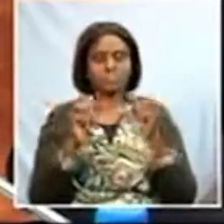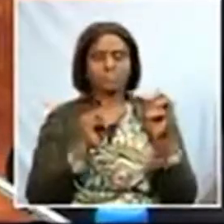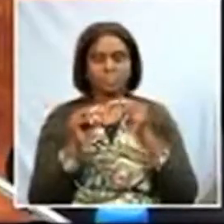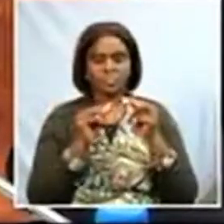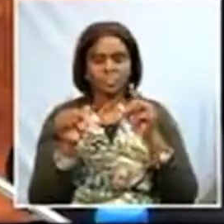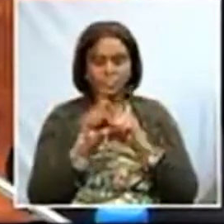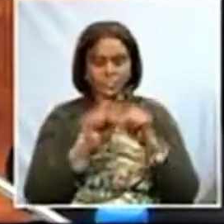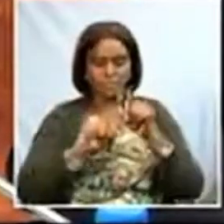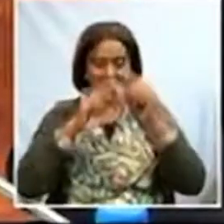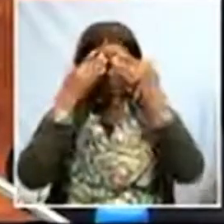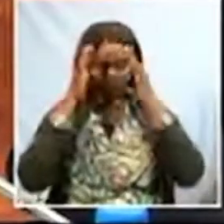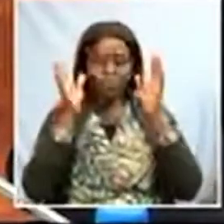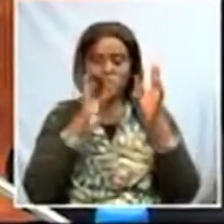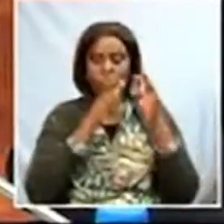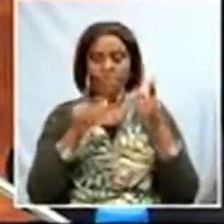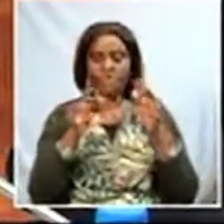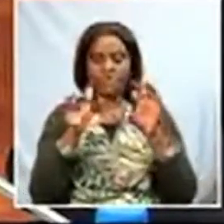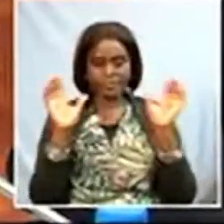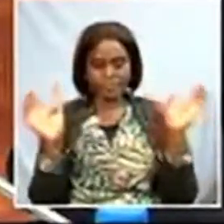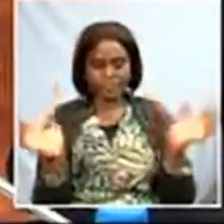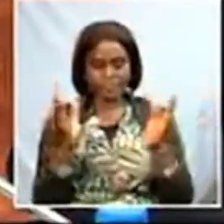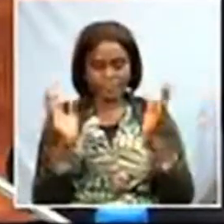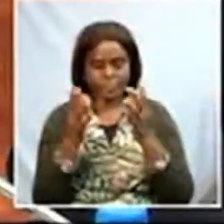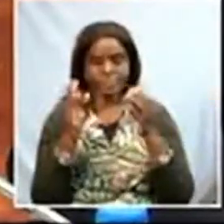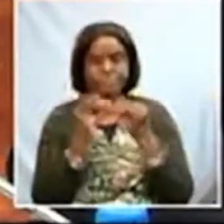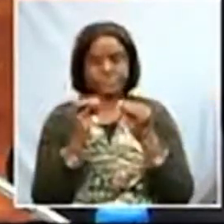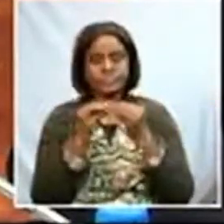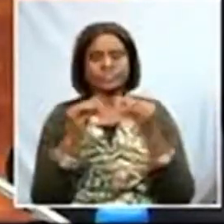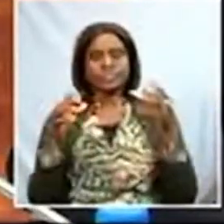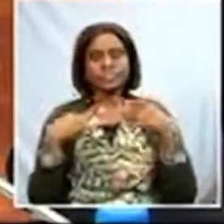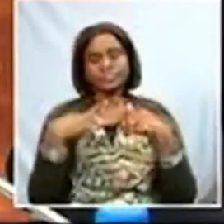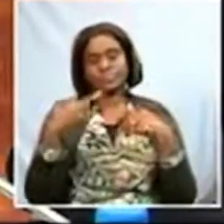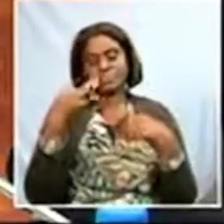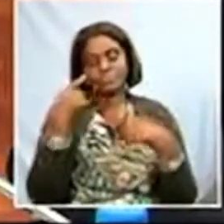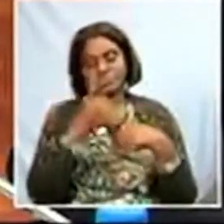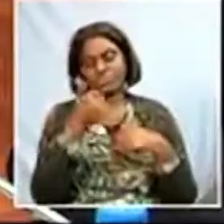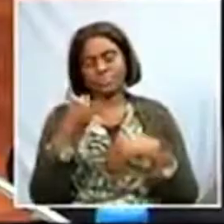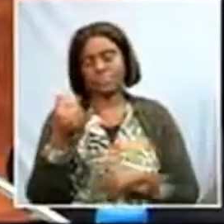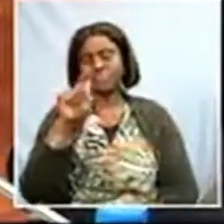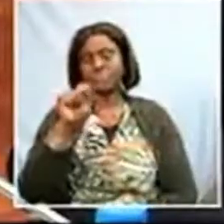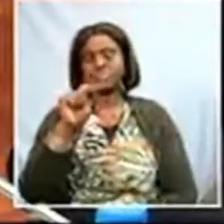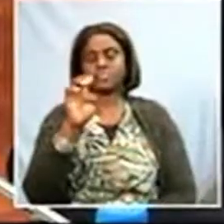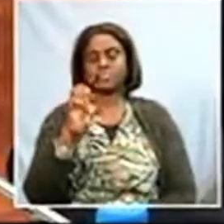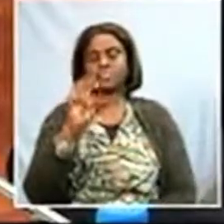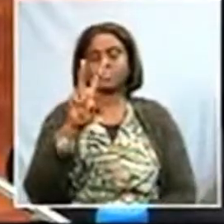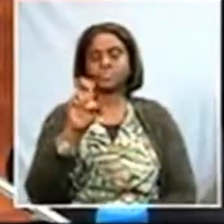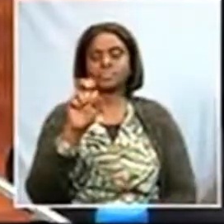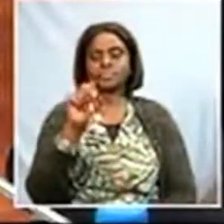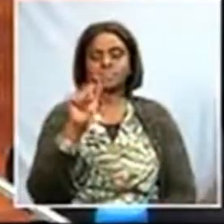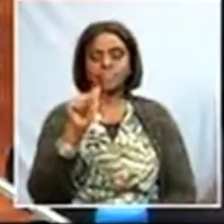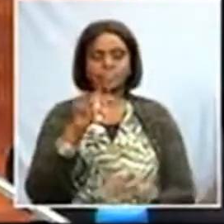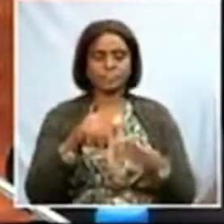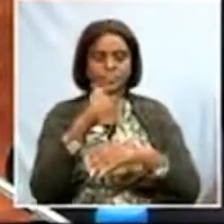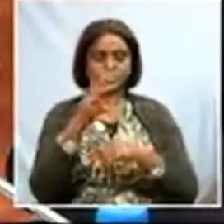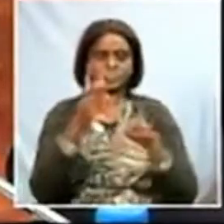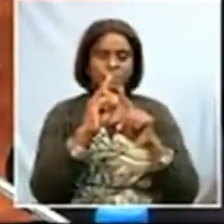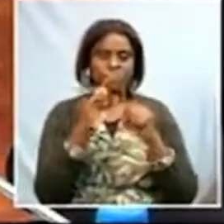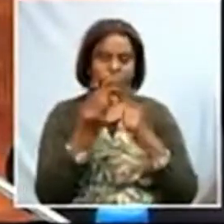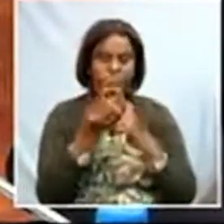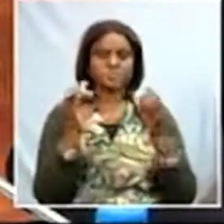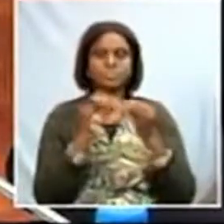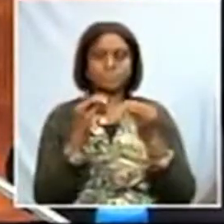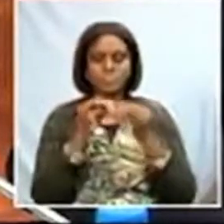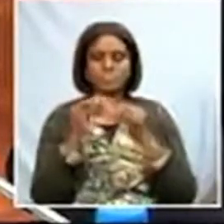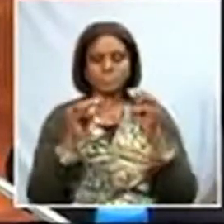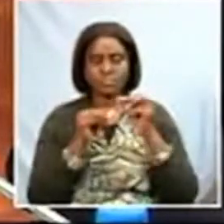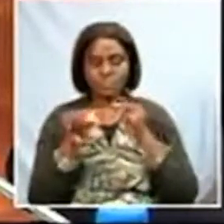management sensitized communities, encouraging them to apply to other TVET accredited institutions outside the district. Furthermore,